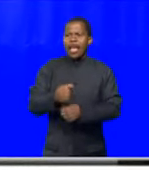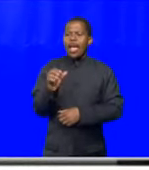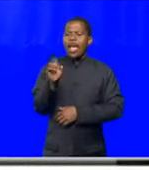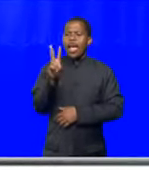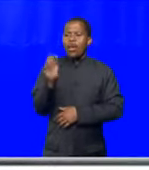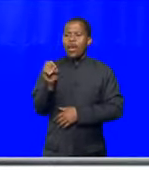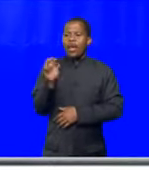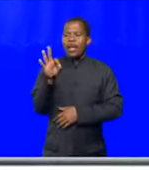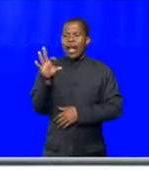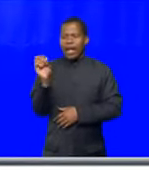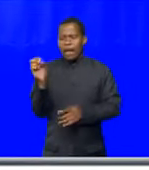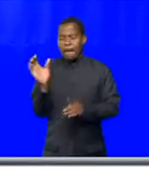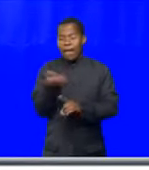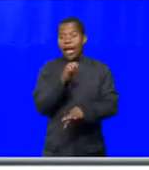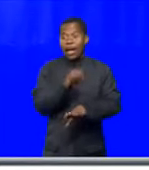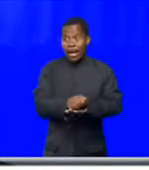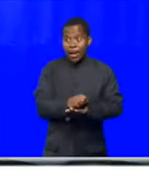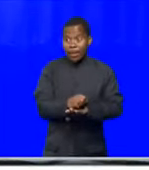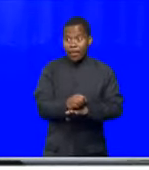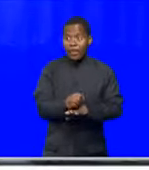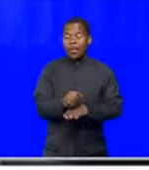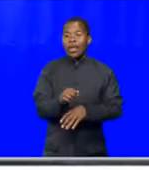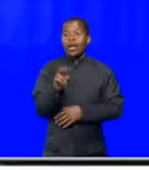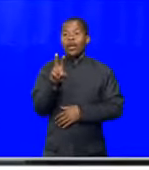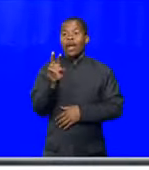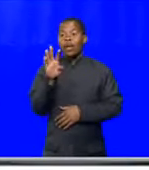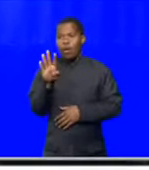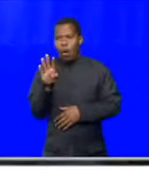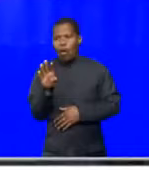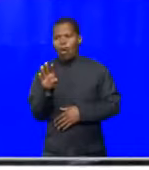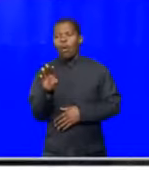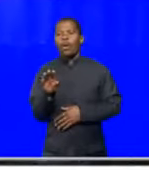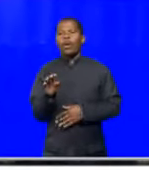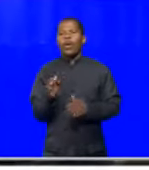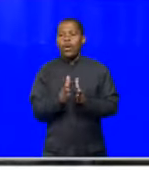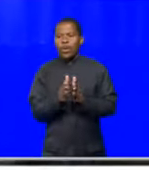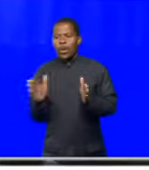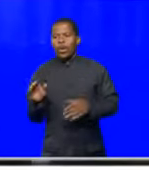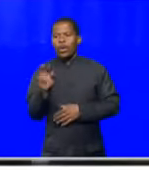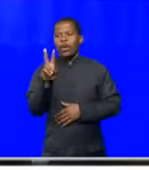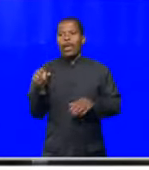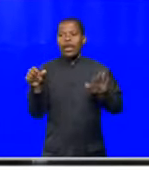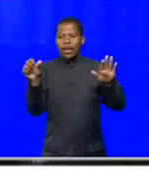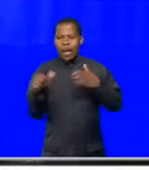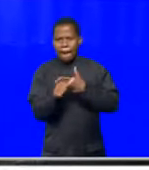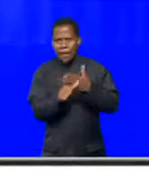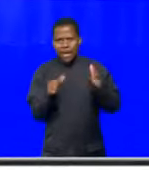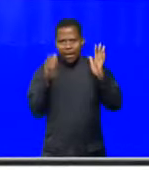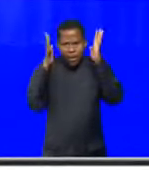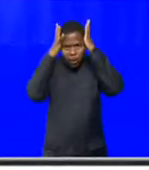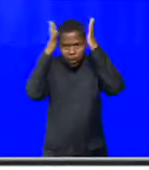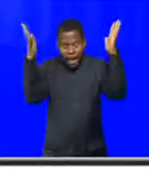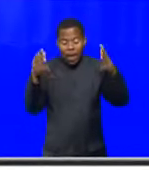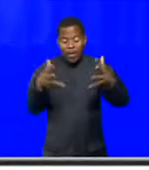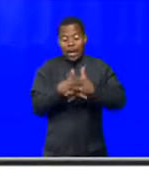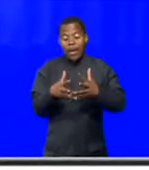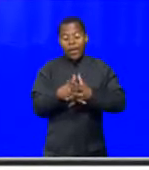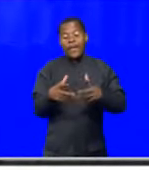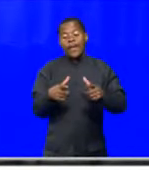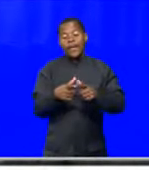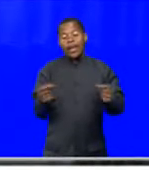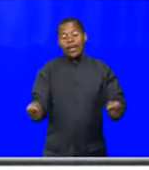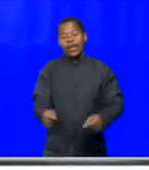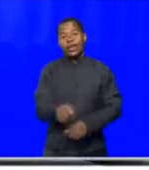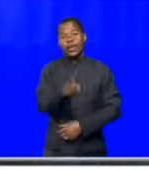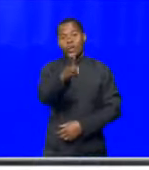Development. The meeting will start from July 24 to July 26. Reporting for Eswatini TV News, I am Samkal